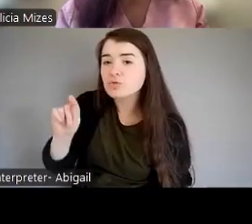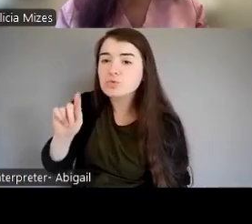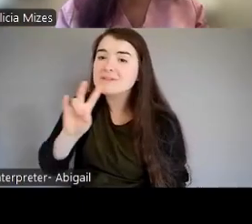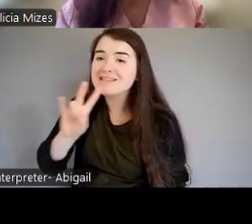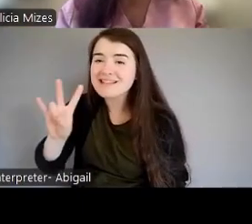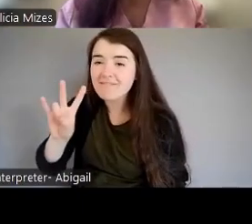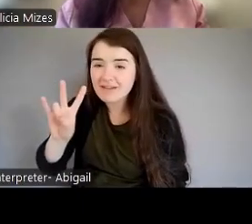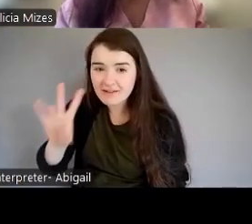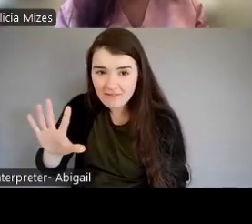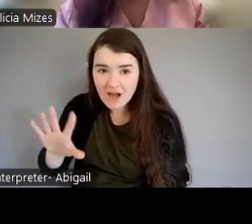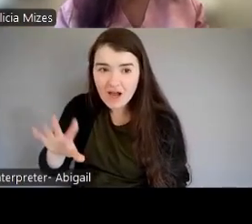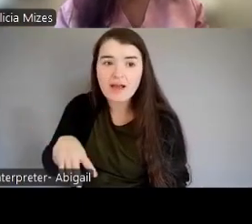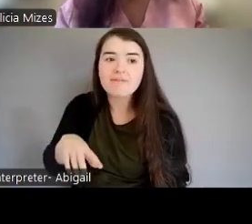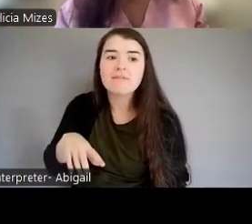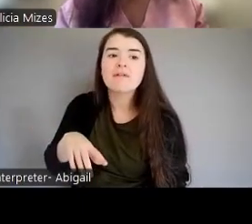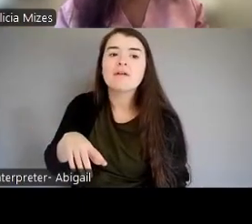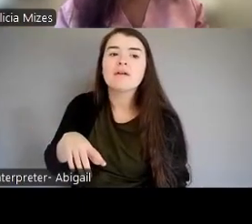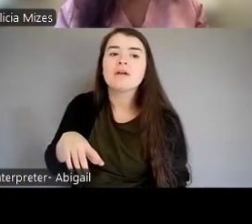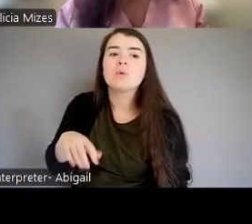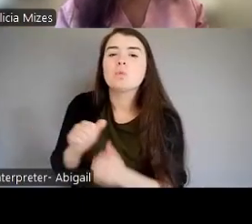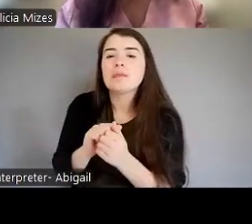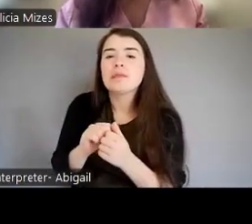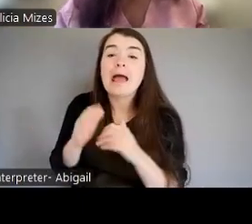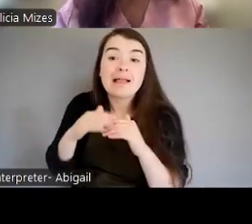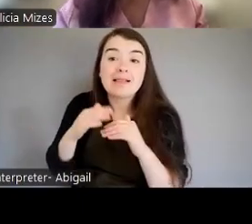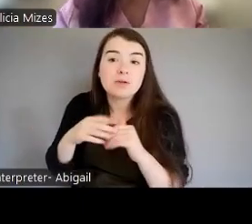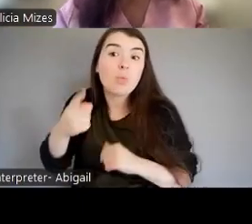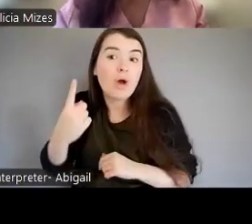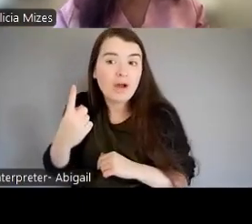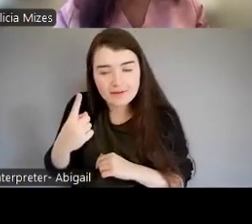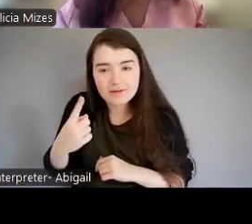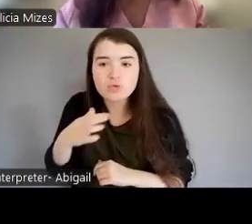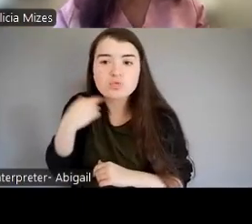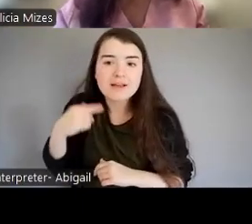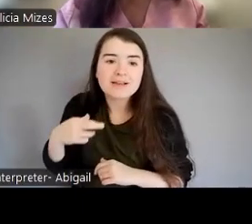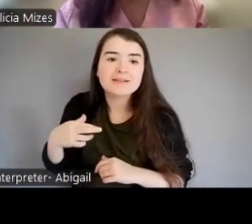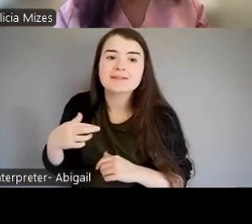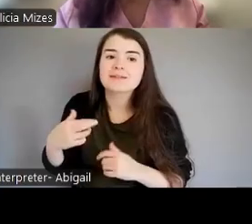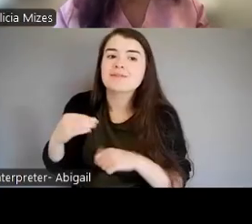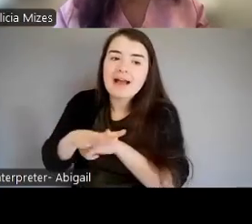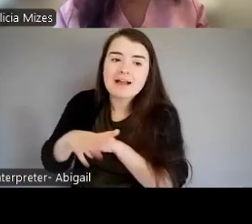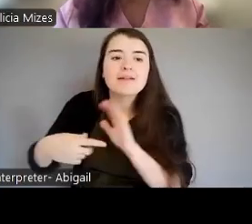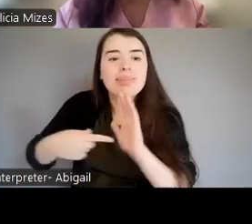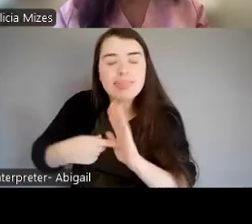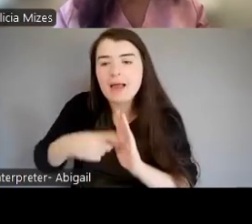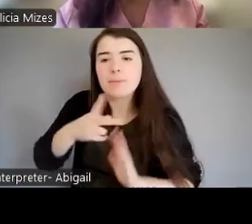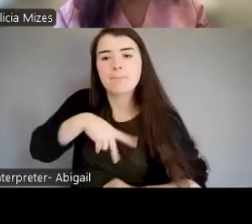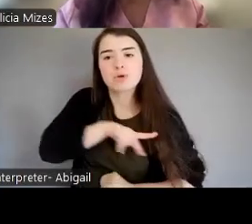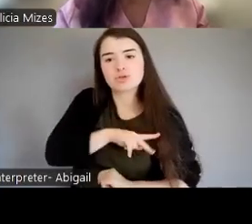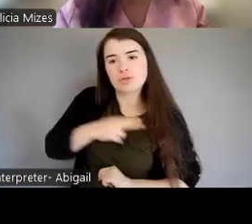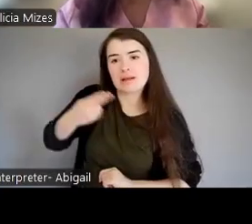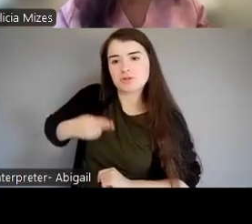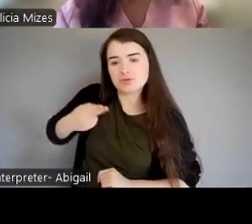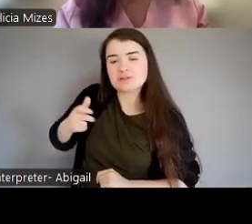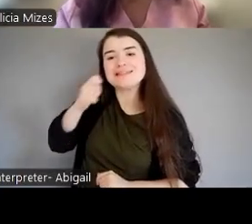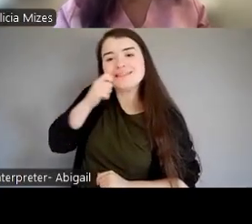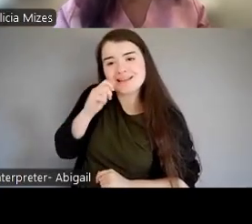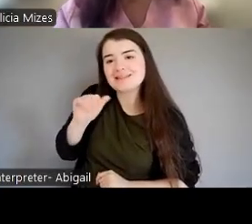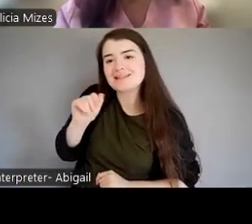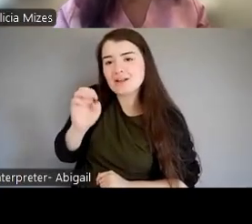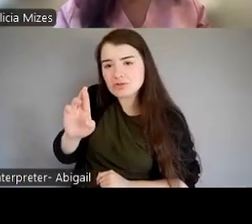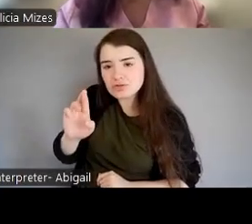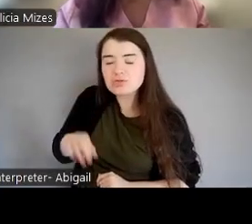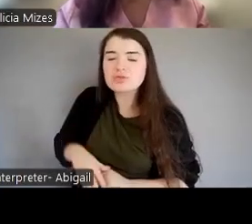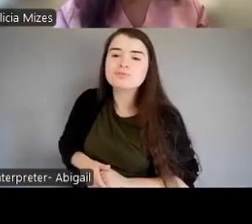one risk factor. So some of these risk factors include a personal history of skin cancer. So that's if someone has a